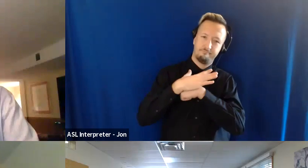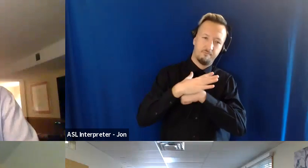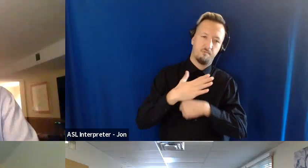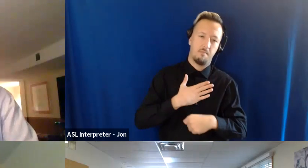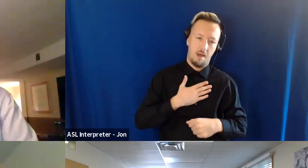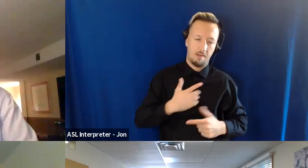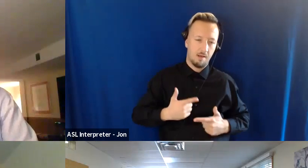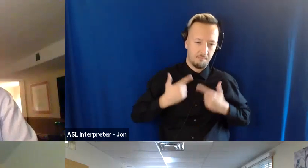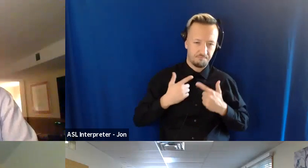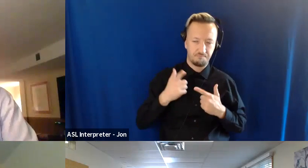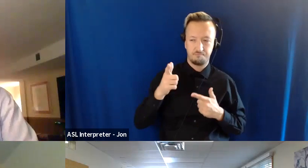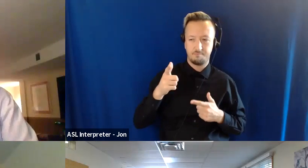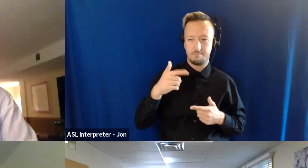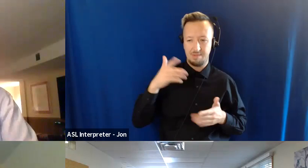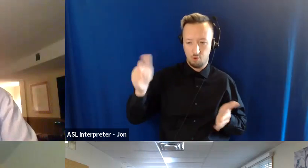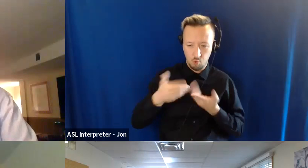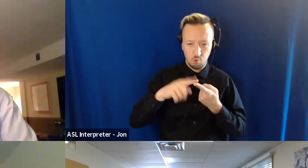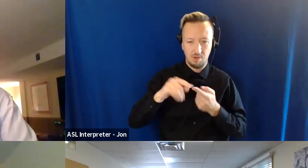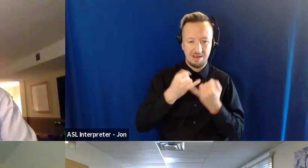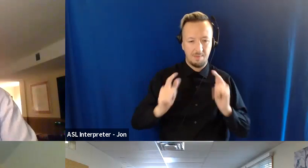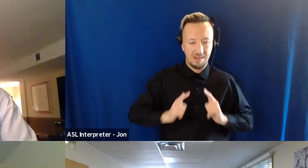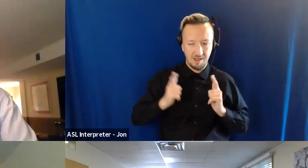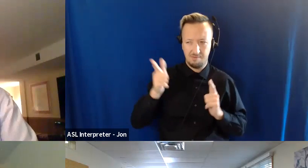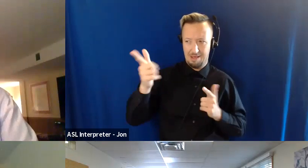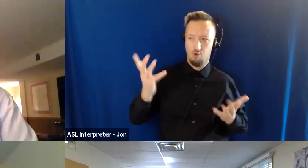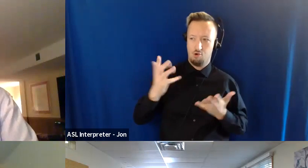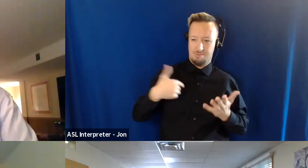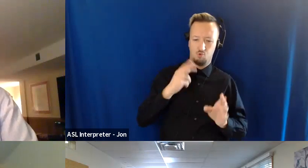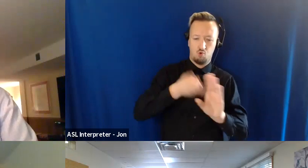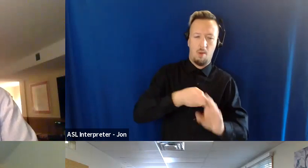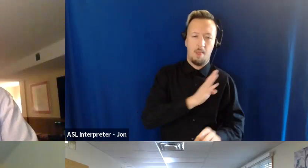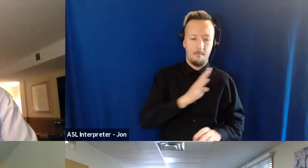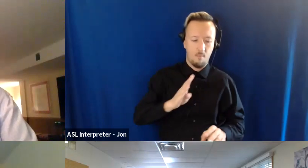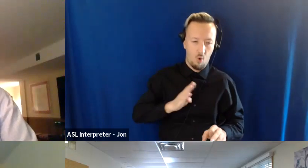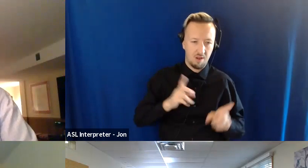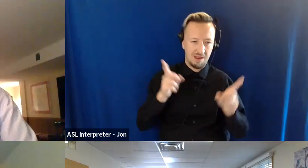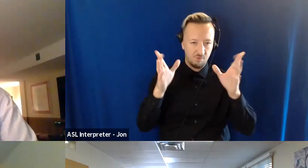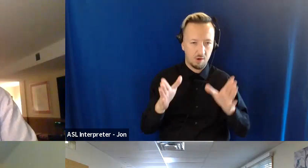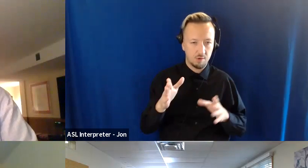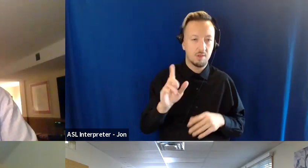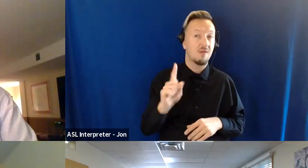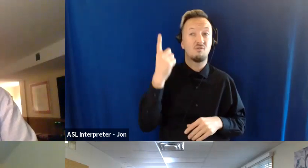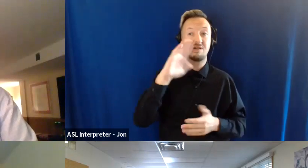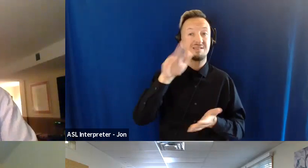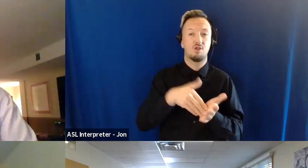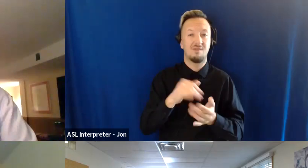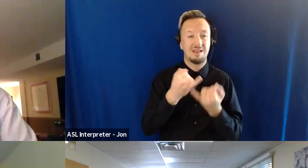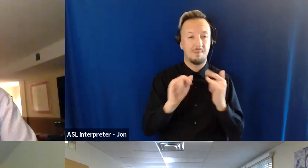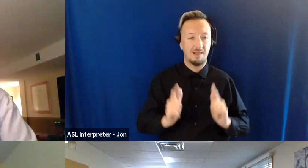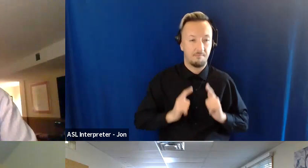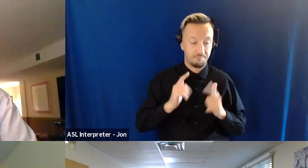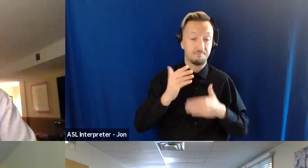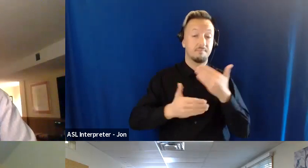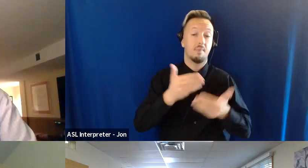introduced me to independent living. He encouraged me to join the board of directors of my first Center for Independent Living, and where I eventually